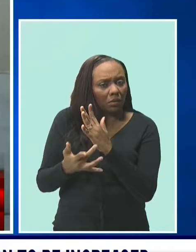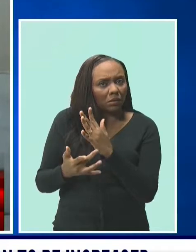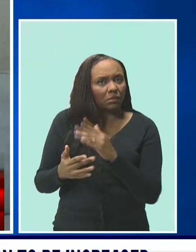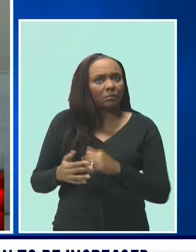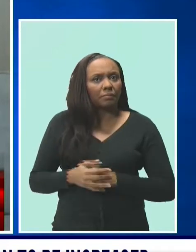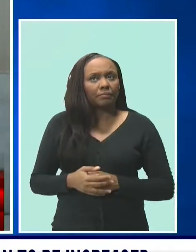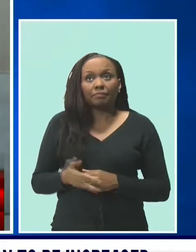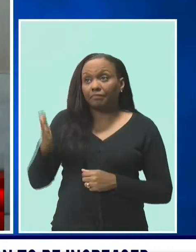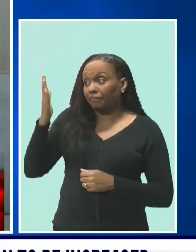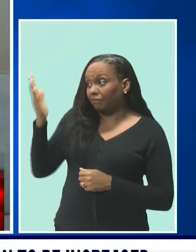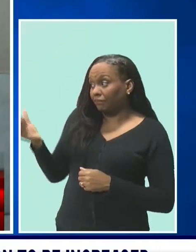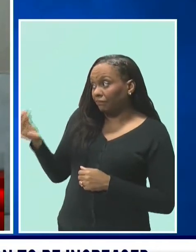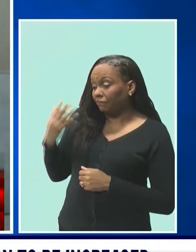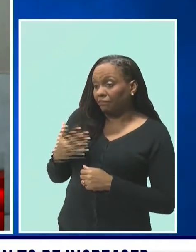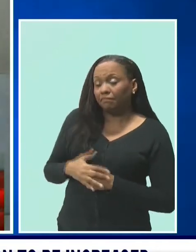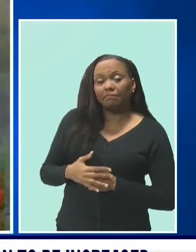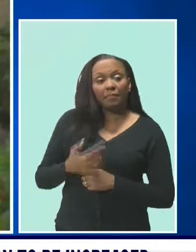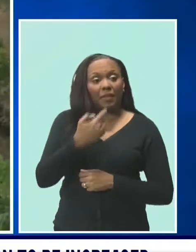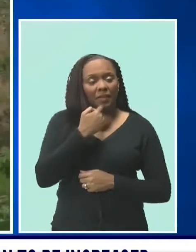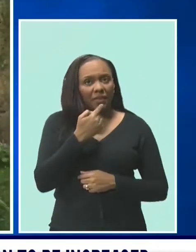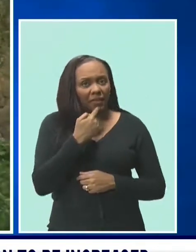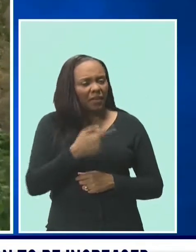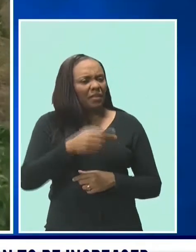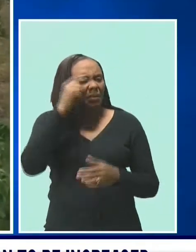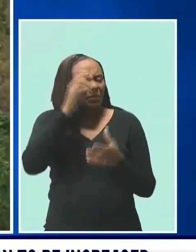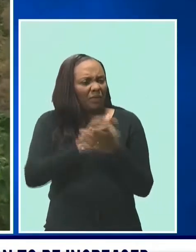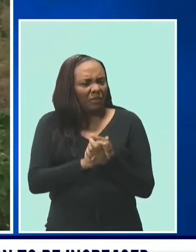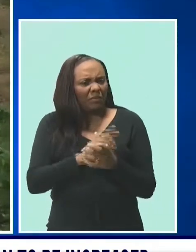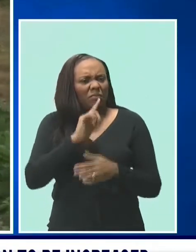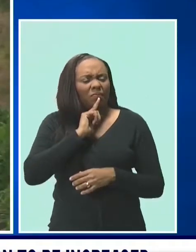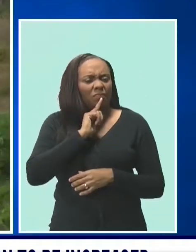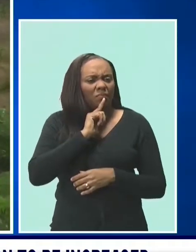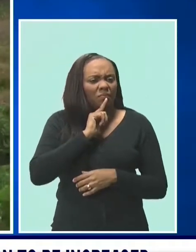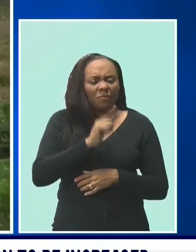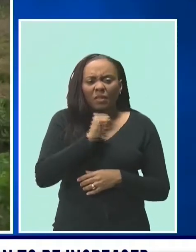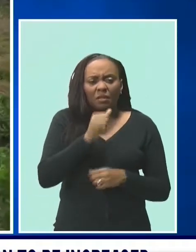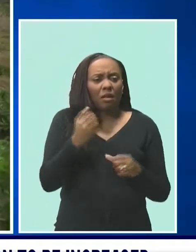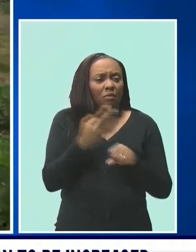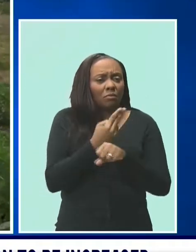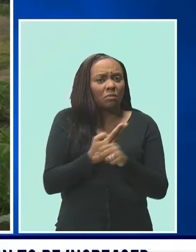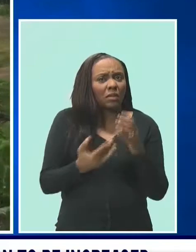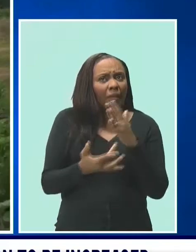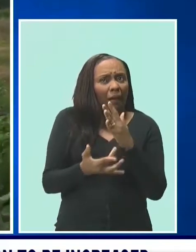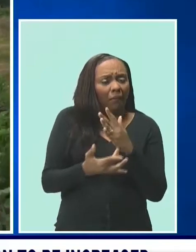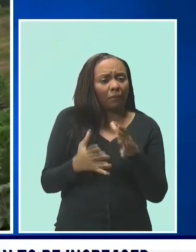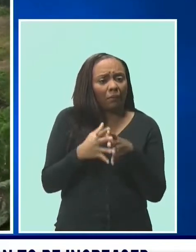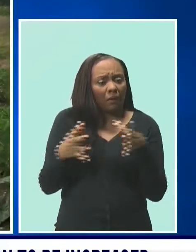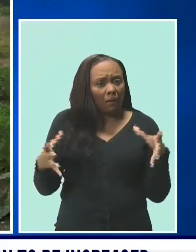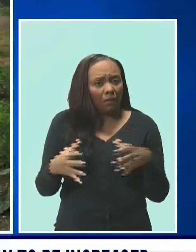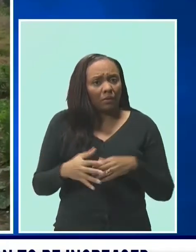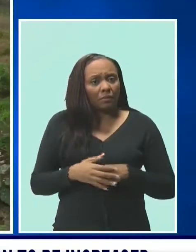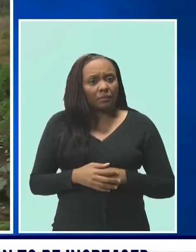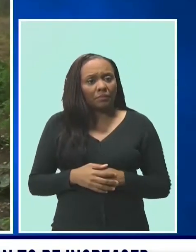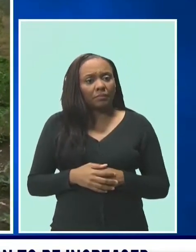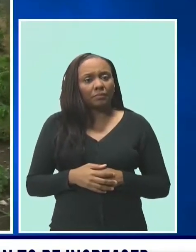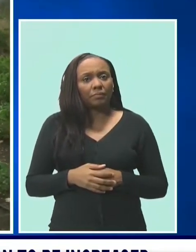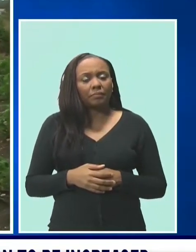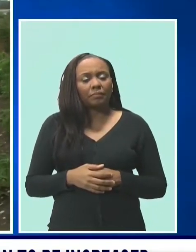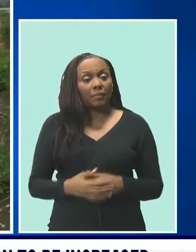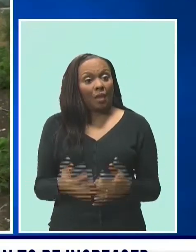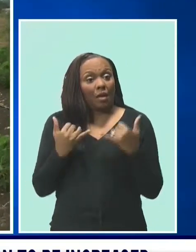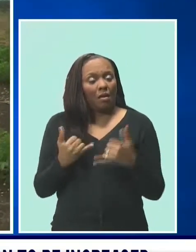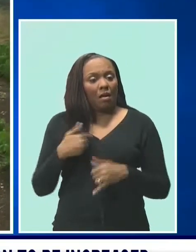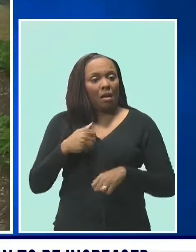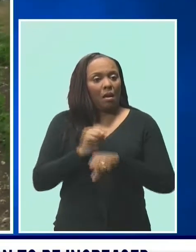Finder Global Inc., Lorenzo Harewood, believes it has been underutilized. I'm working with an entity in Asia. We're looking